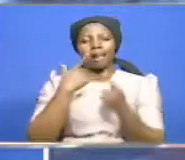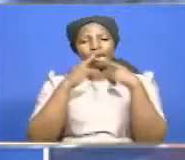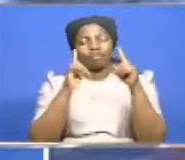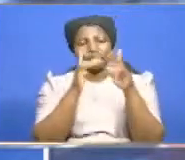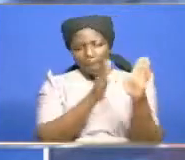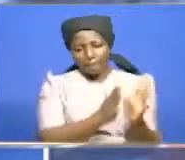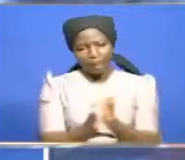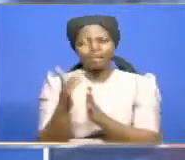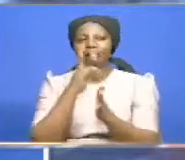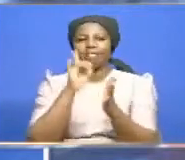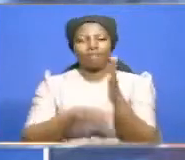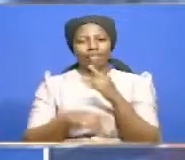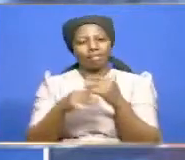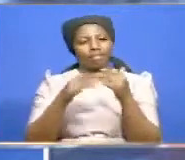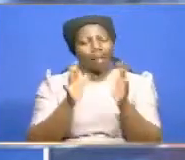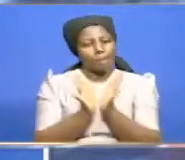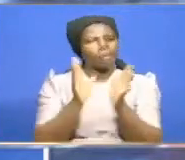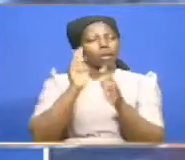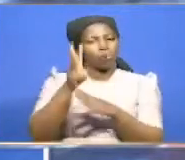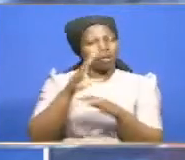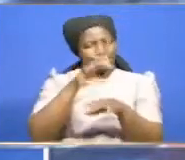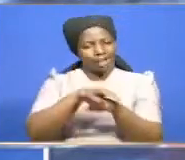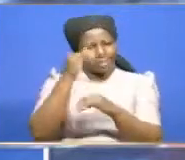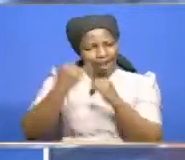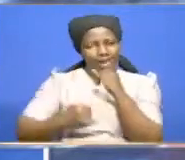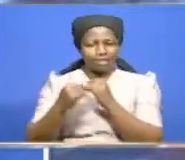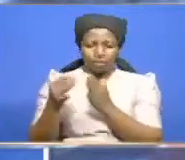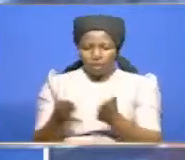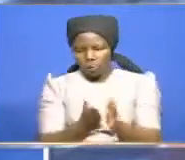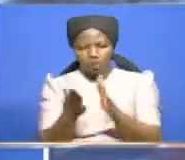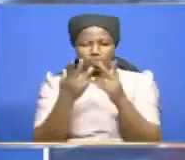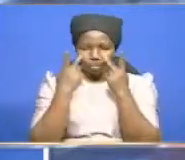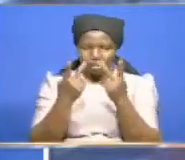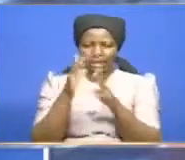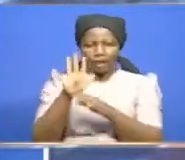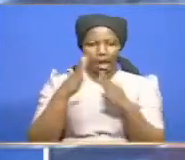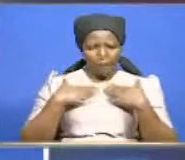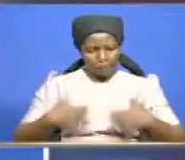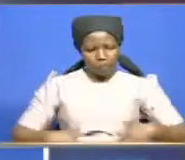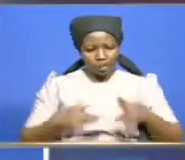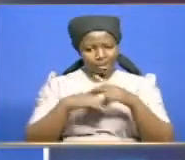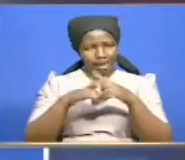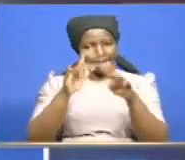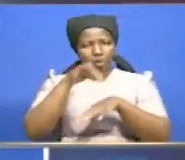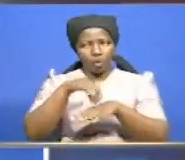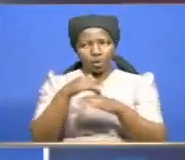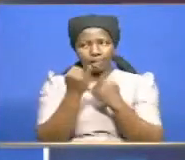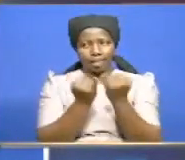opportunity to pay their last respect to the late Magufuli from Saturday.